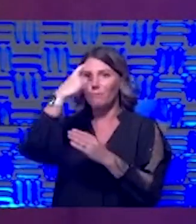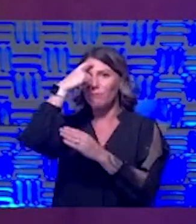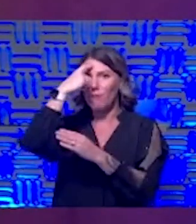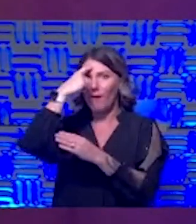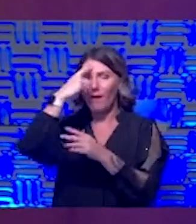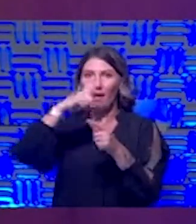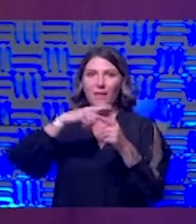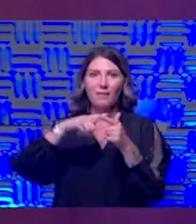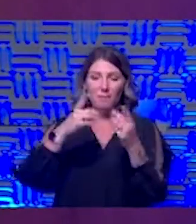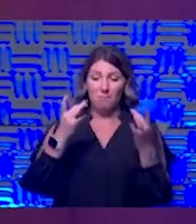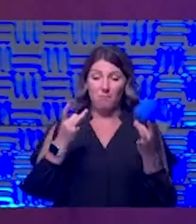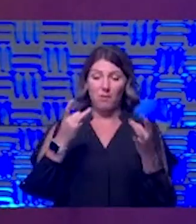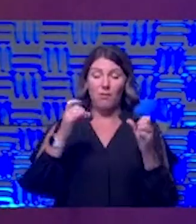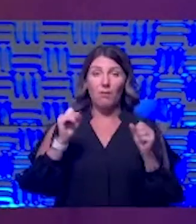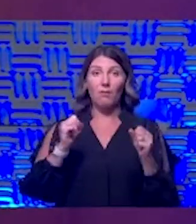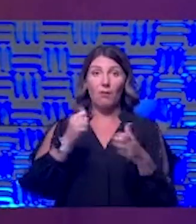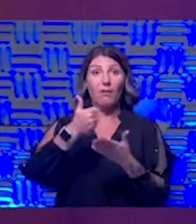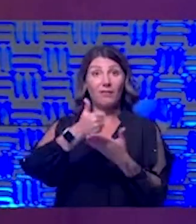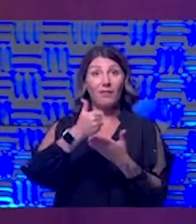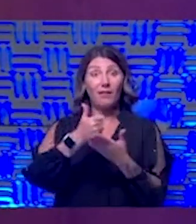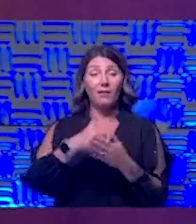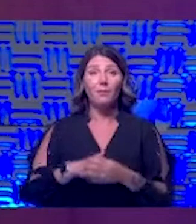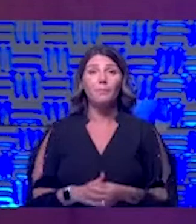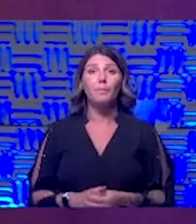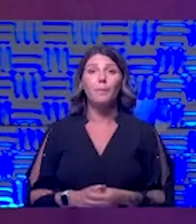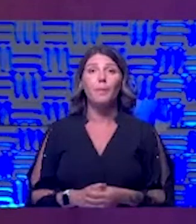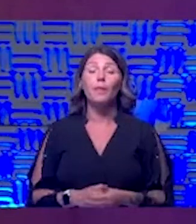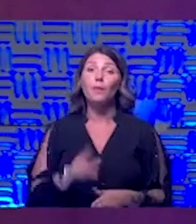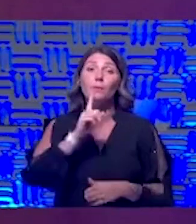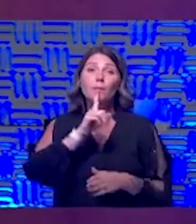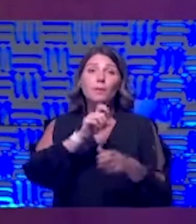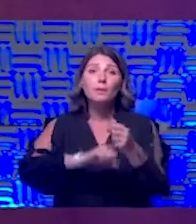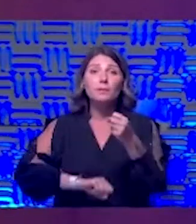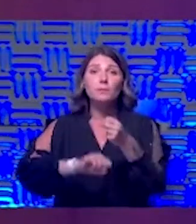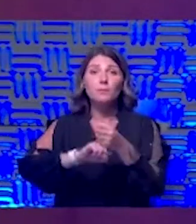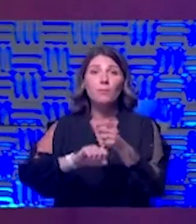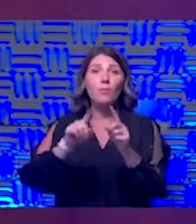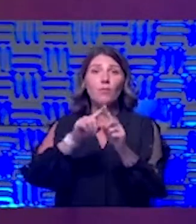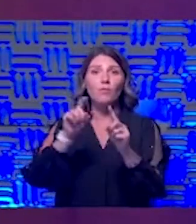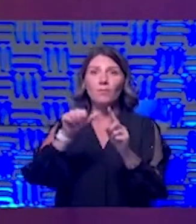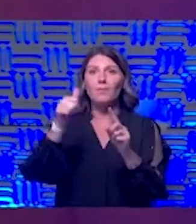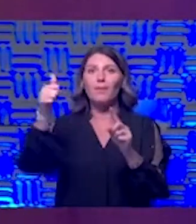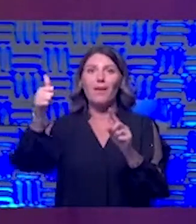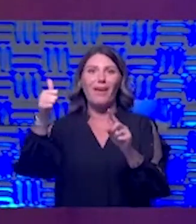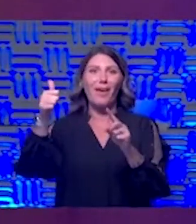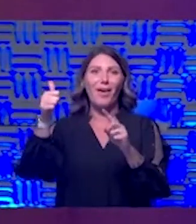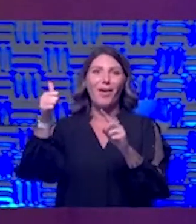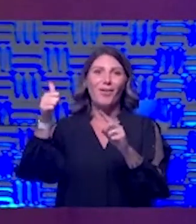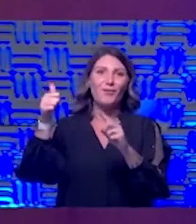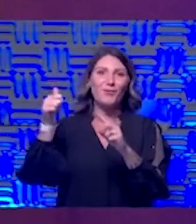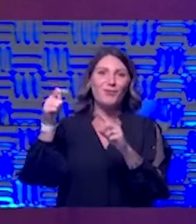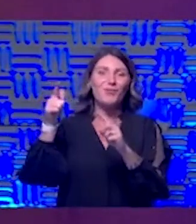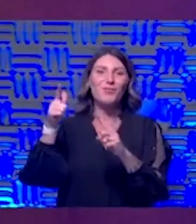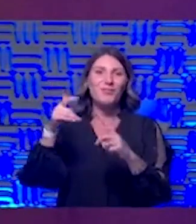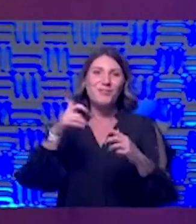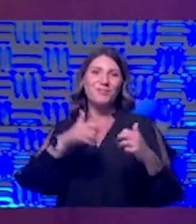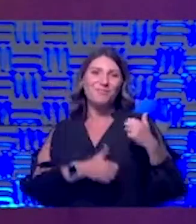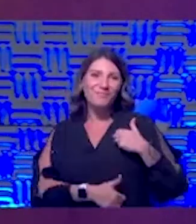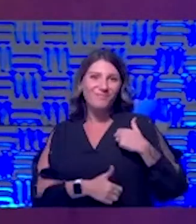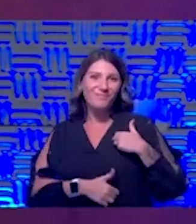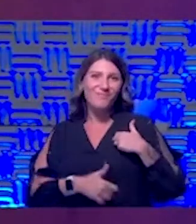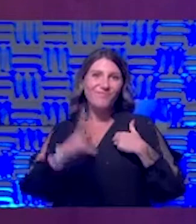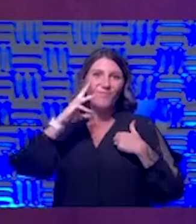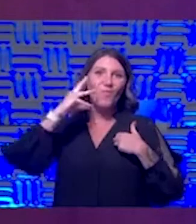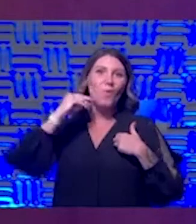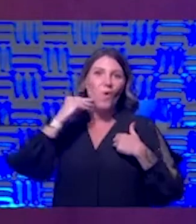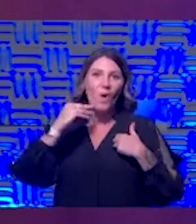meditation can help. But really having the support of the other warriors across all the different professions, because